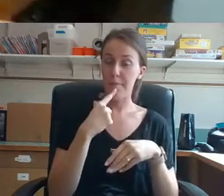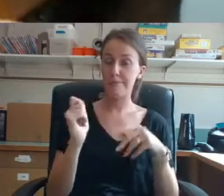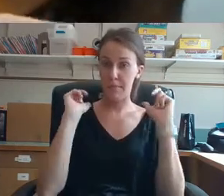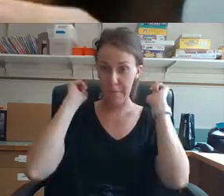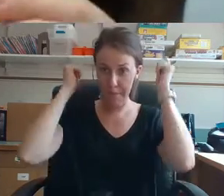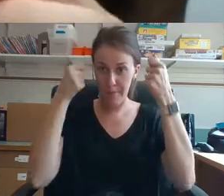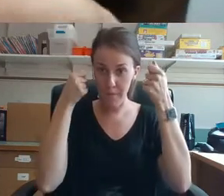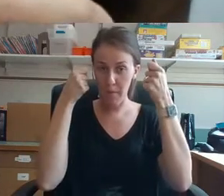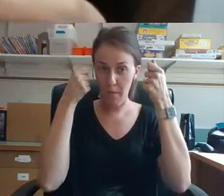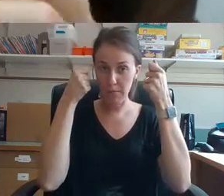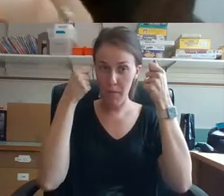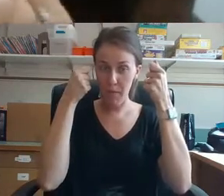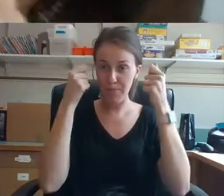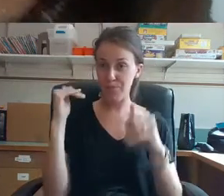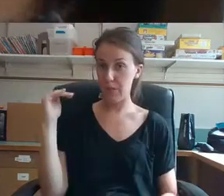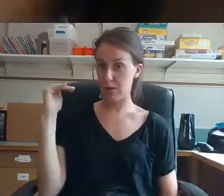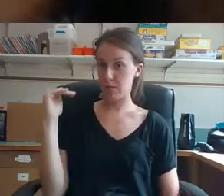Little Red Riding Hood.